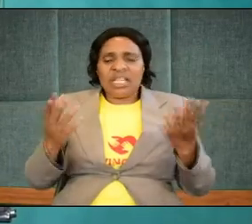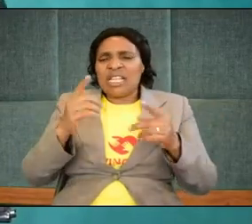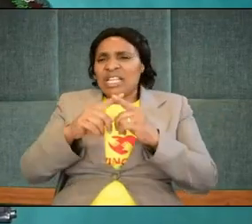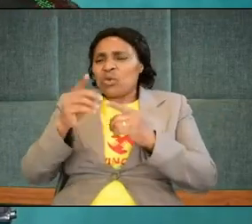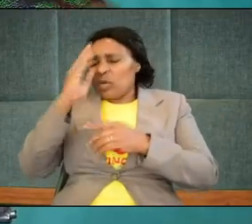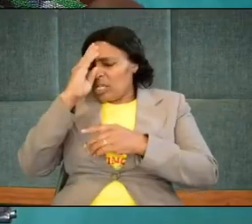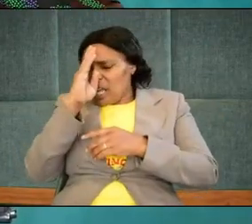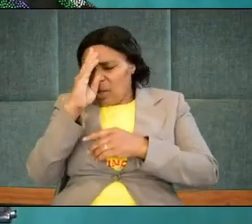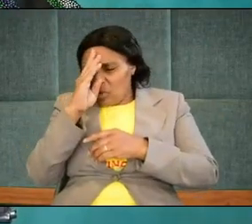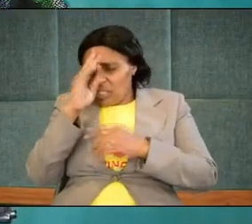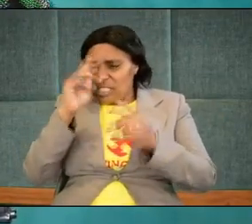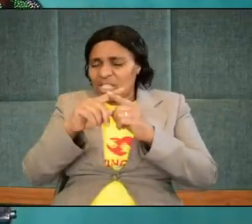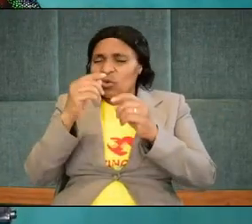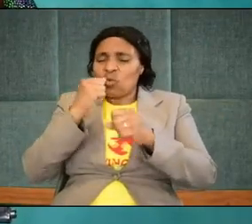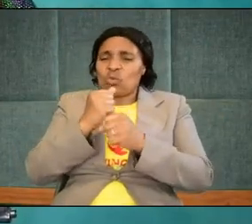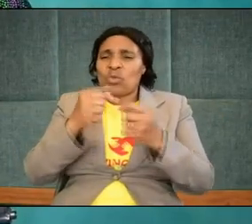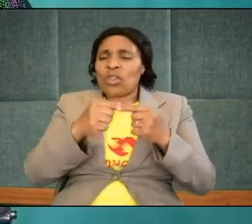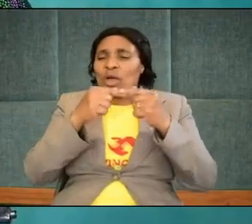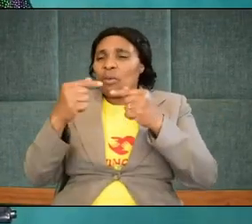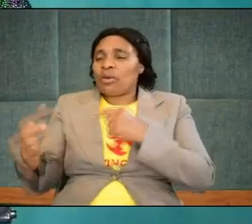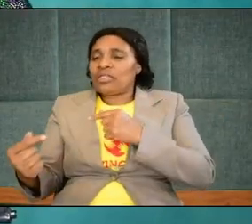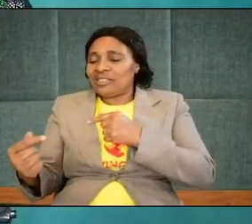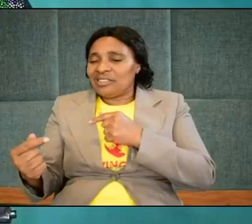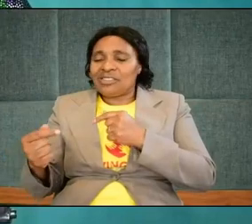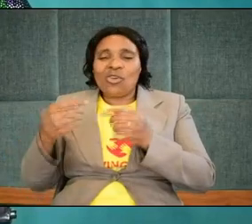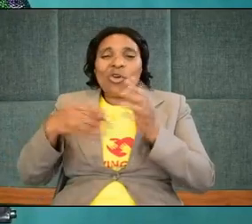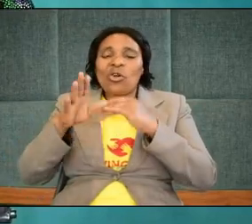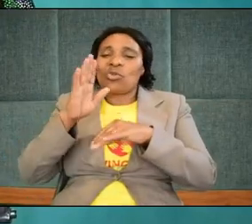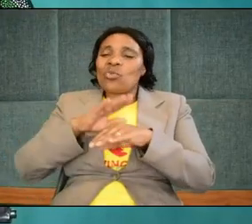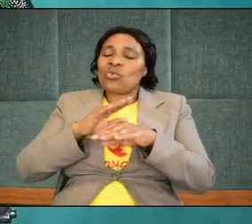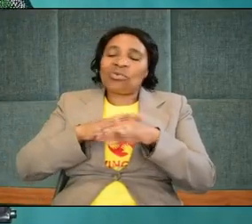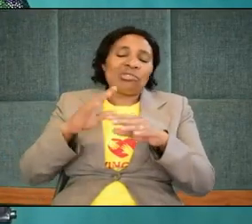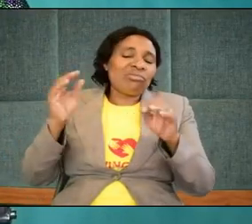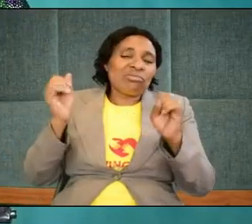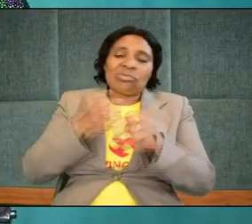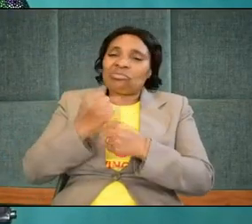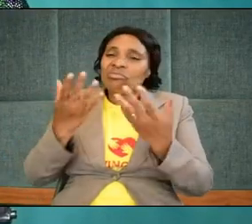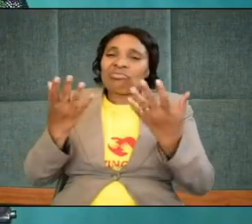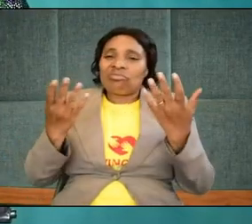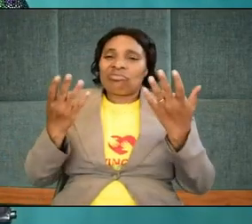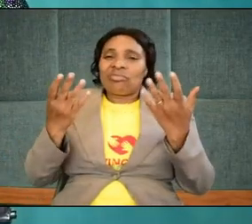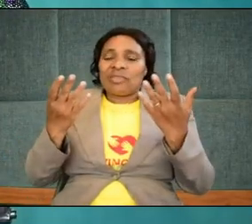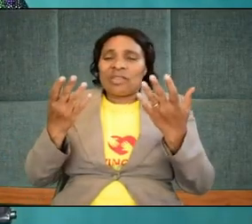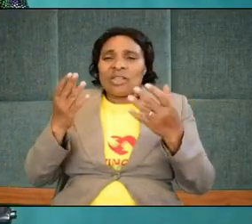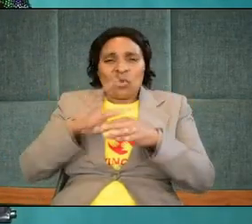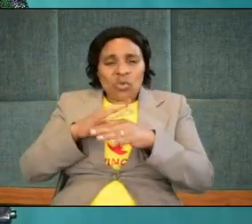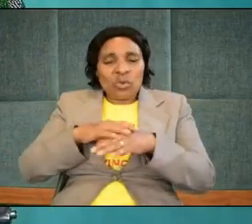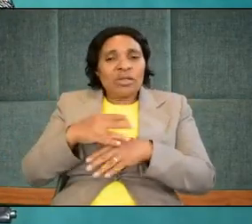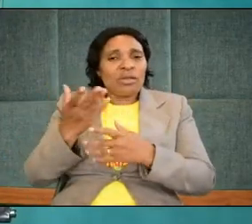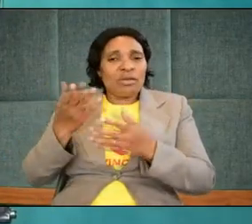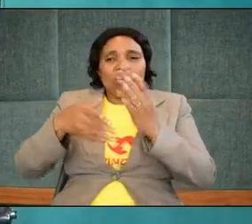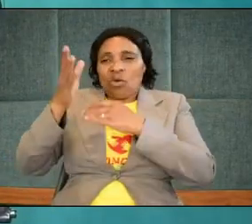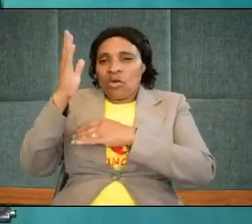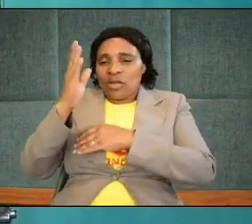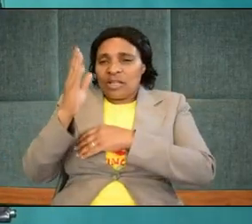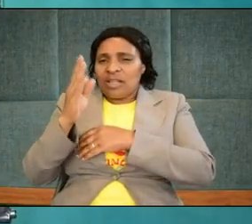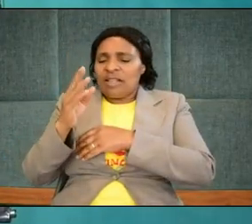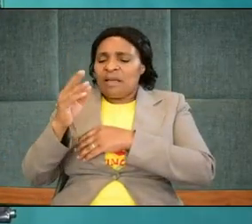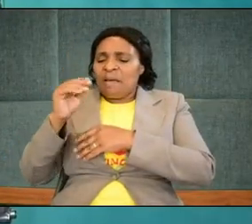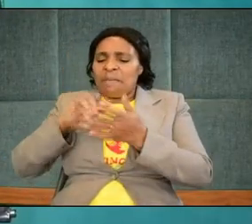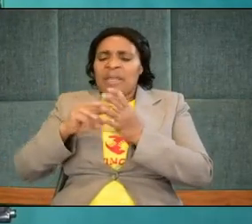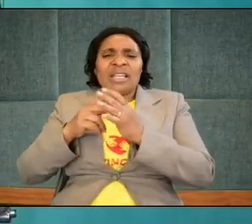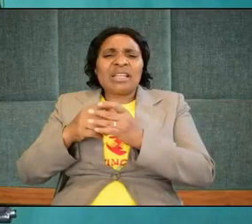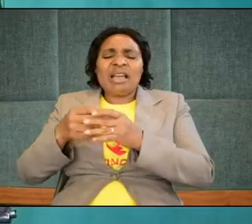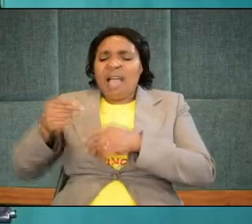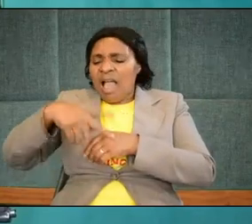him and we do the opposite and say, oh, God is so good, God cannot smite me because, he's a good guy. You know, I think that's testing